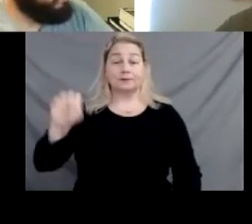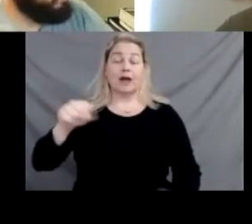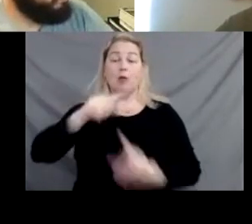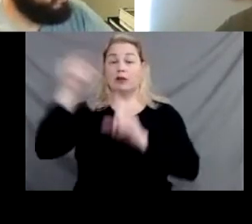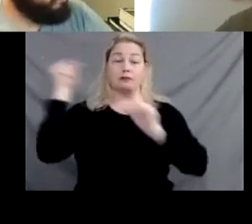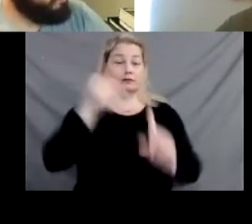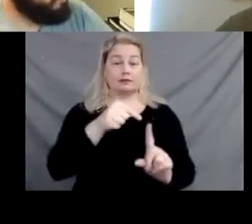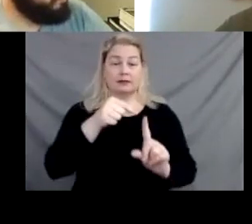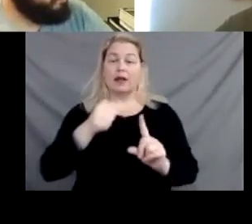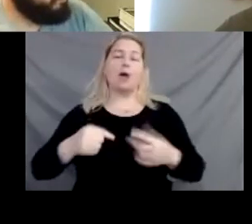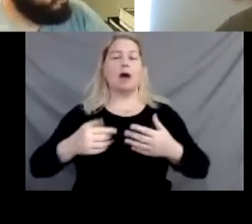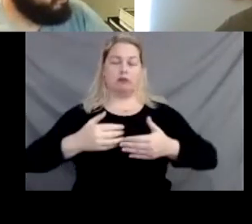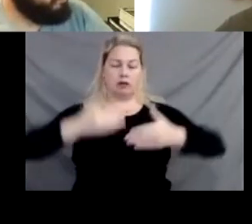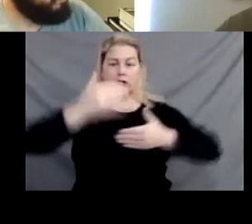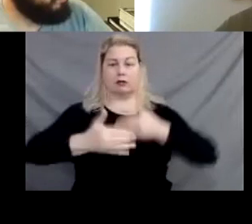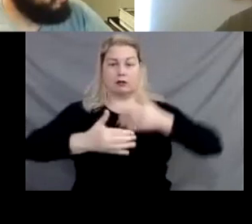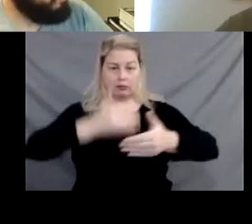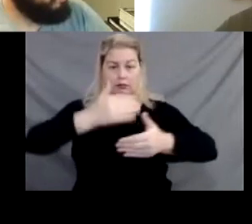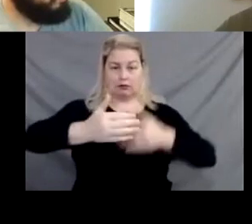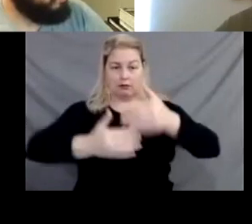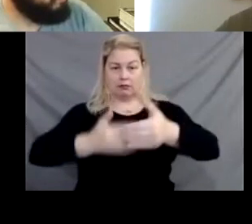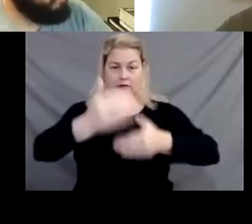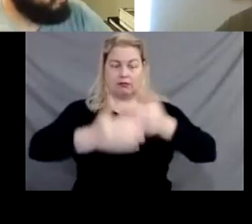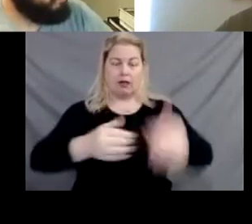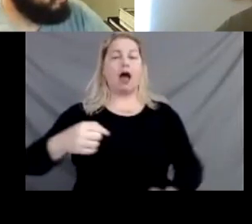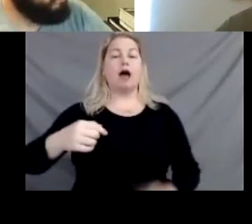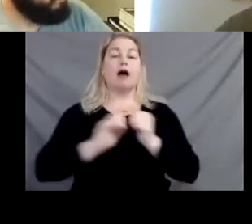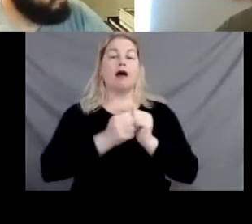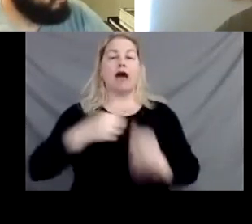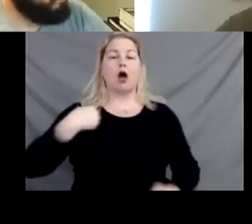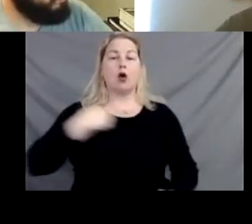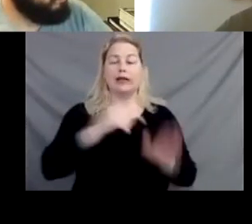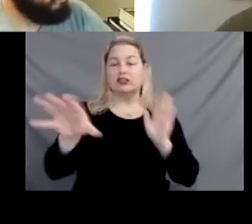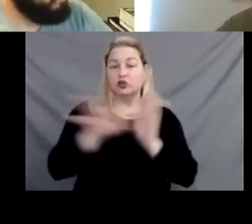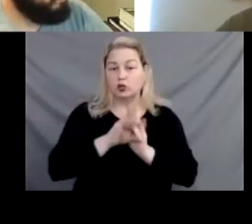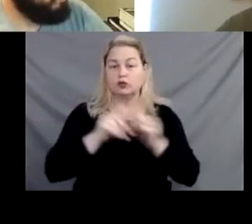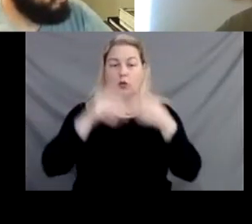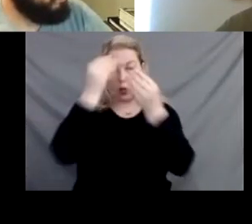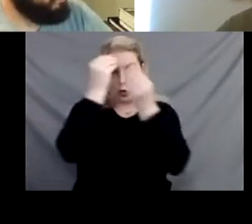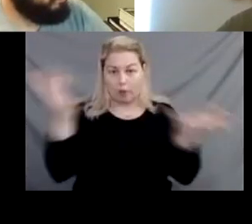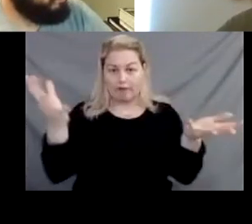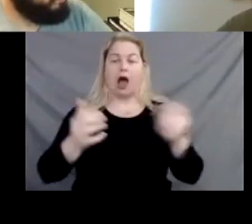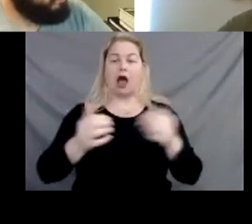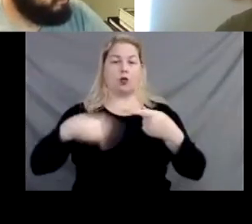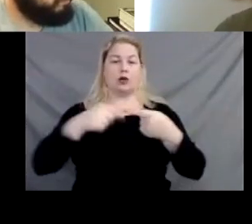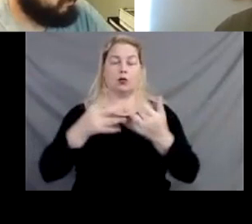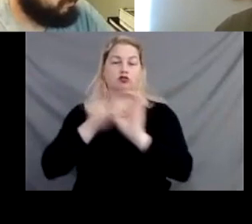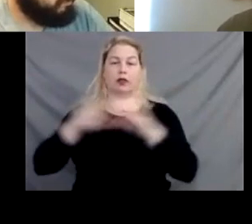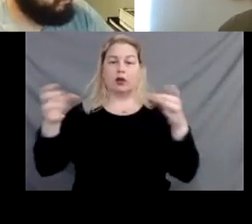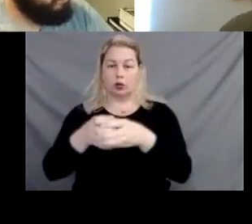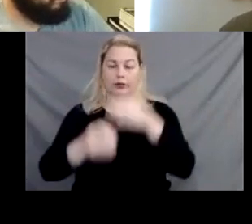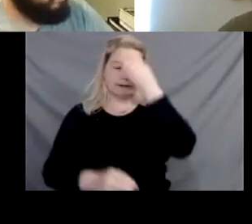this little procedural point of how do SAB members choose or notify joining new groups. In the